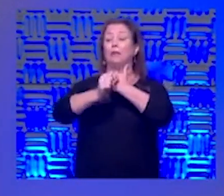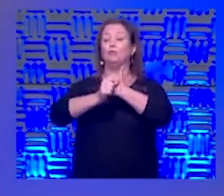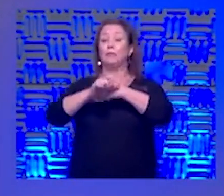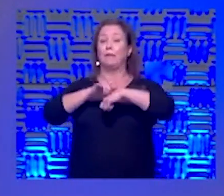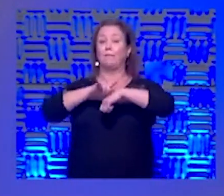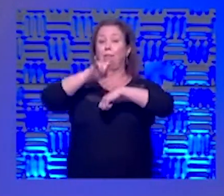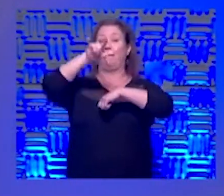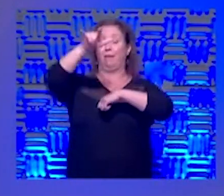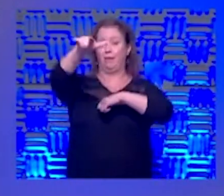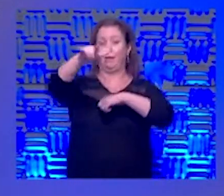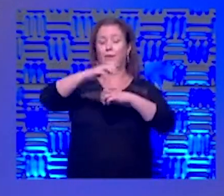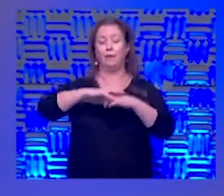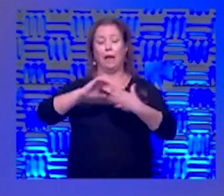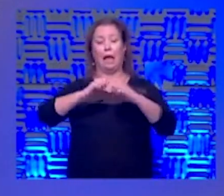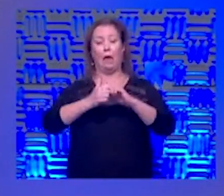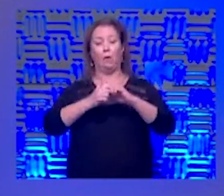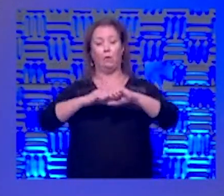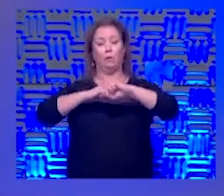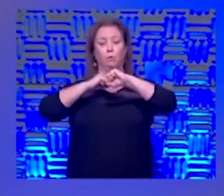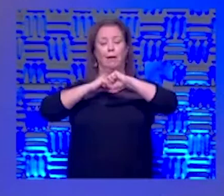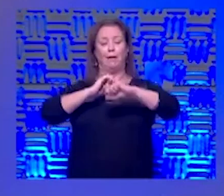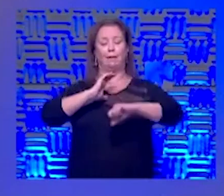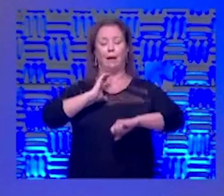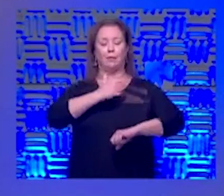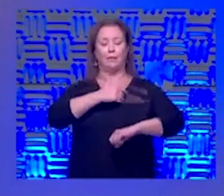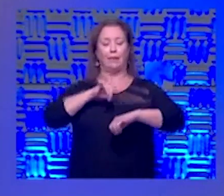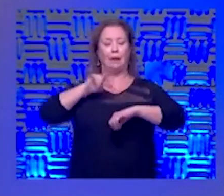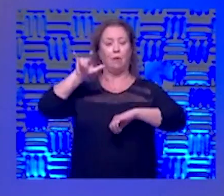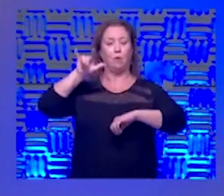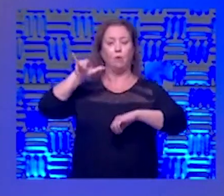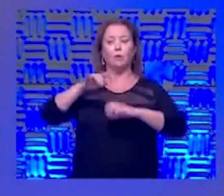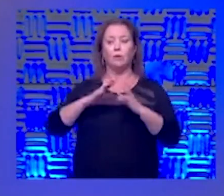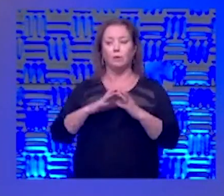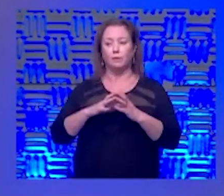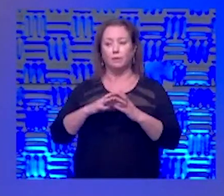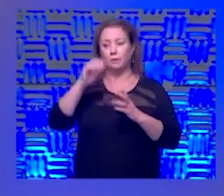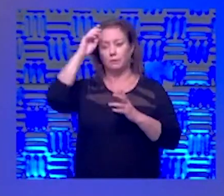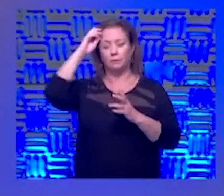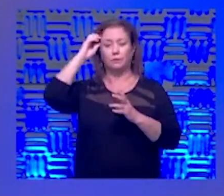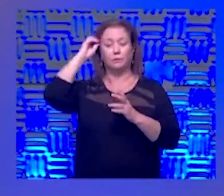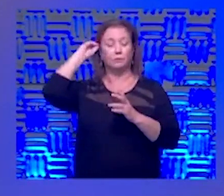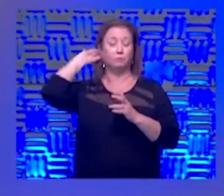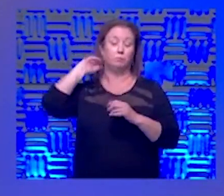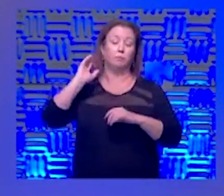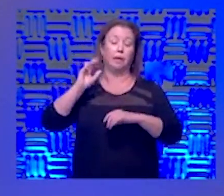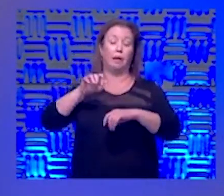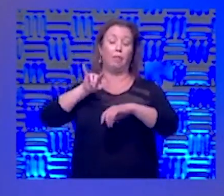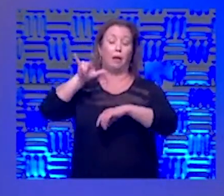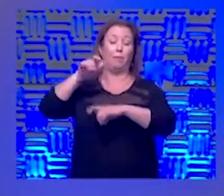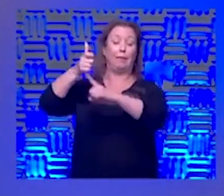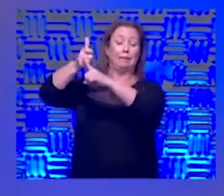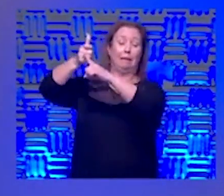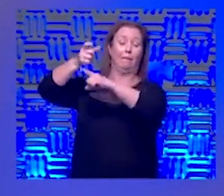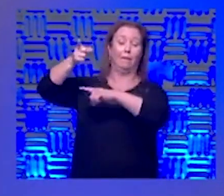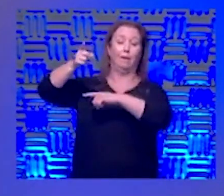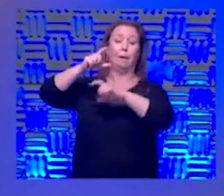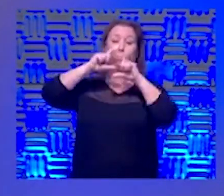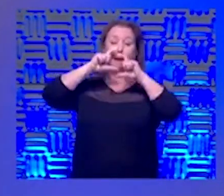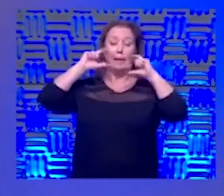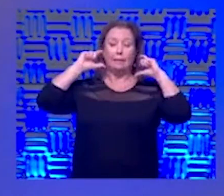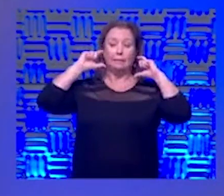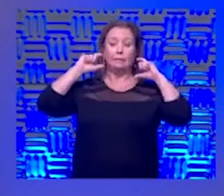flying in the airplane. How can we protect ourselves in the airport? And on the airplane itself, it's going to be certainly